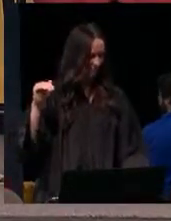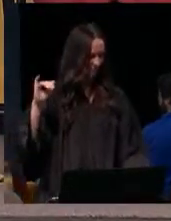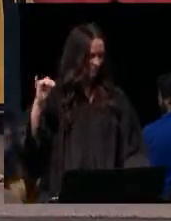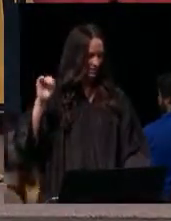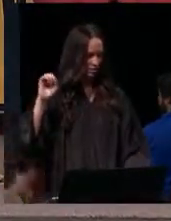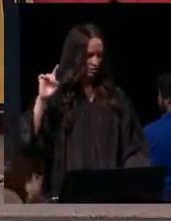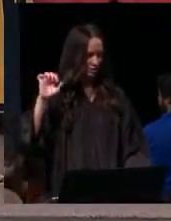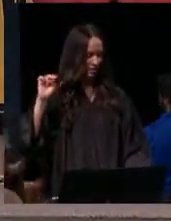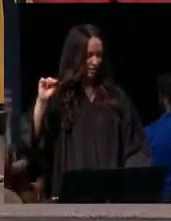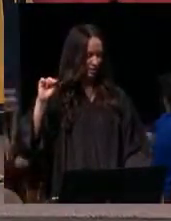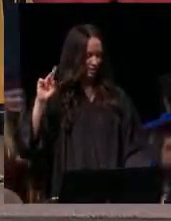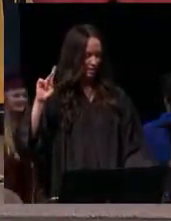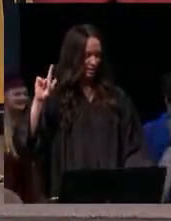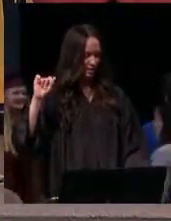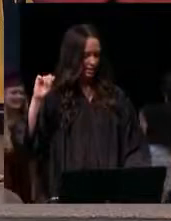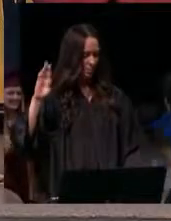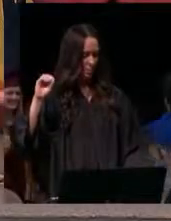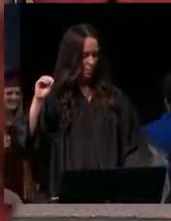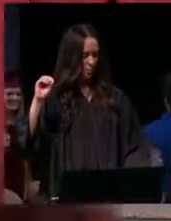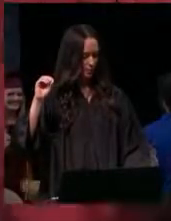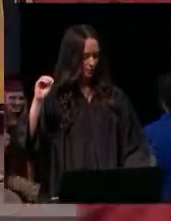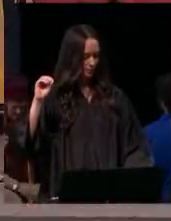Jaden Claybo.